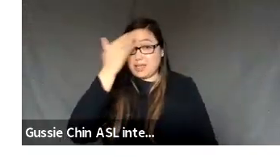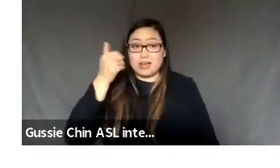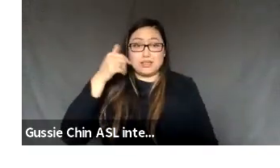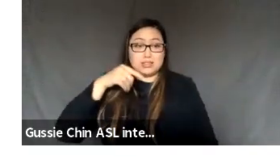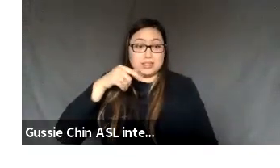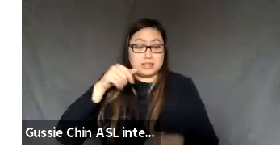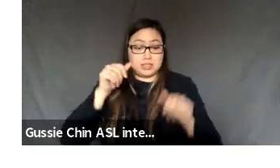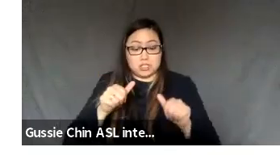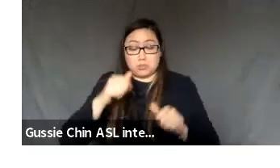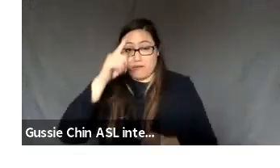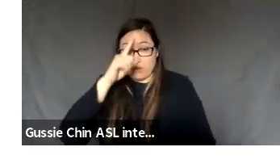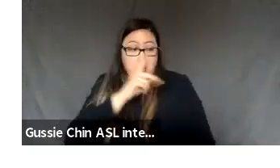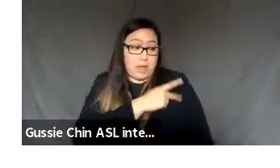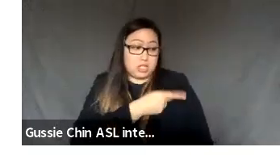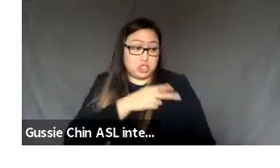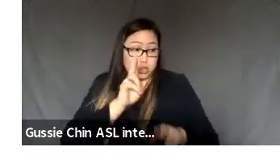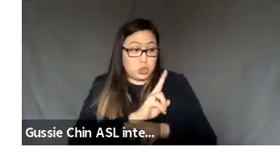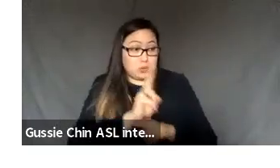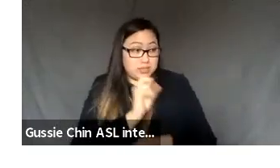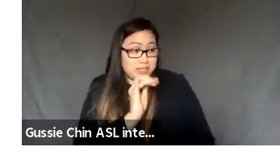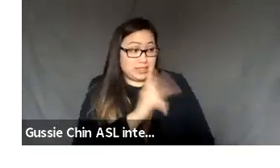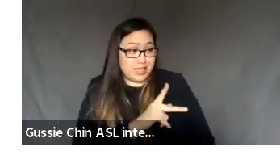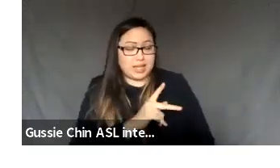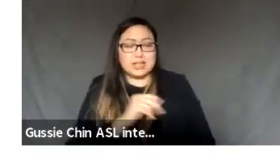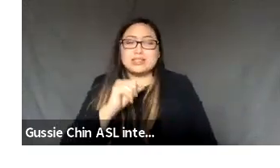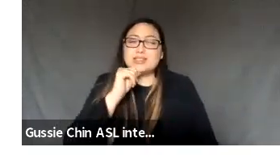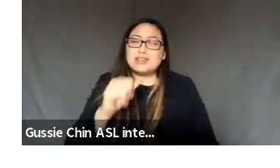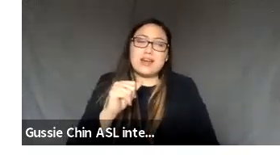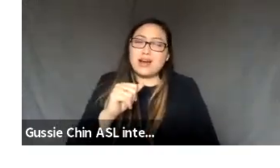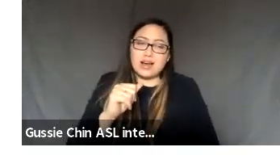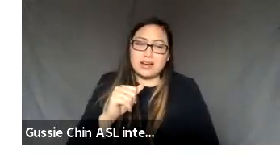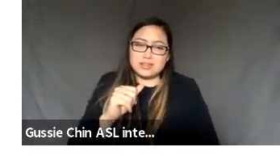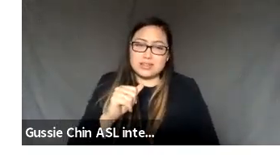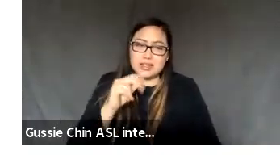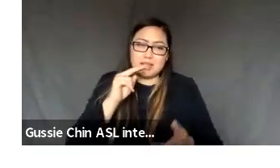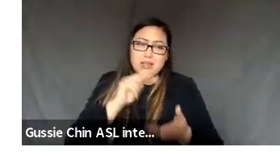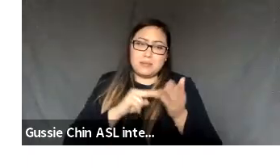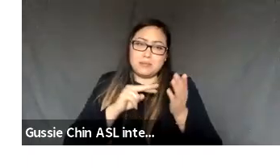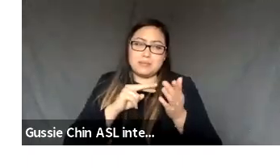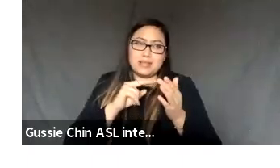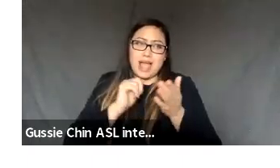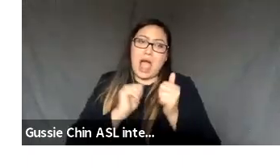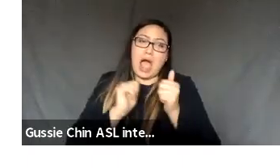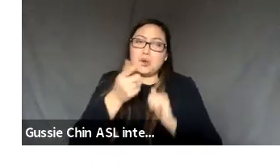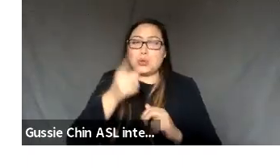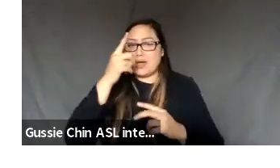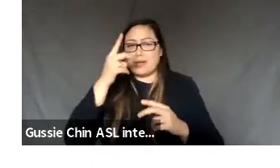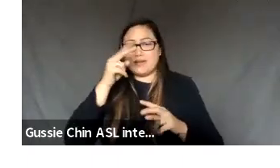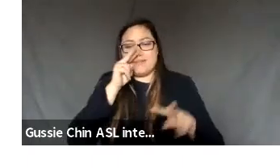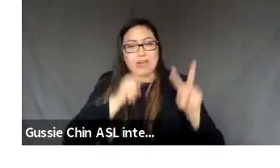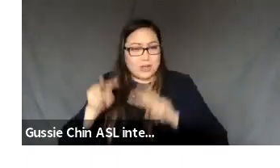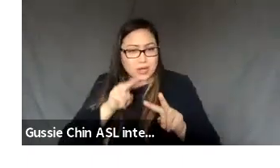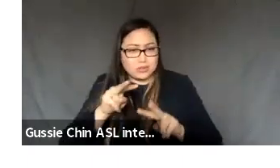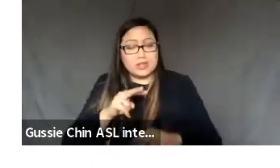a patient to use the sink, that's not the criteria of how you evaluate it. It's the